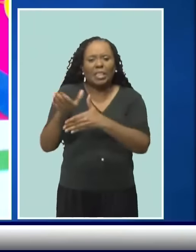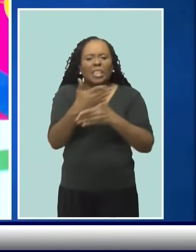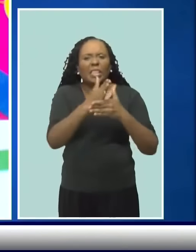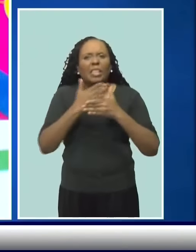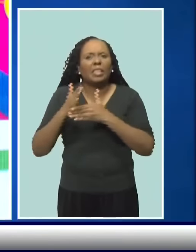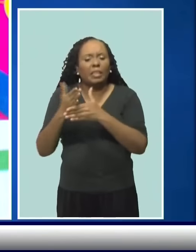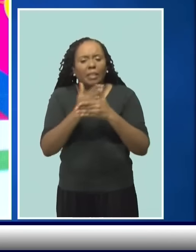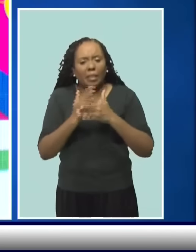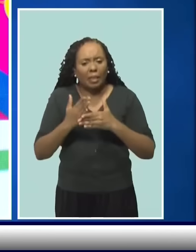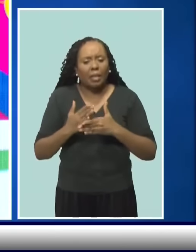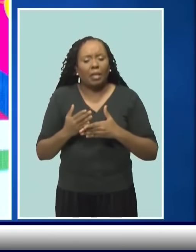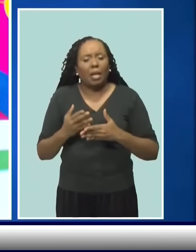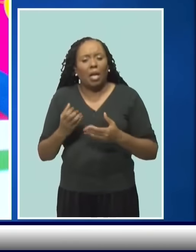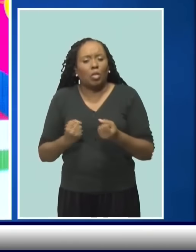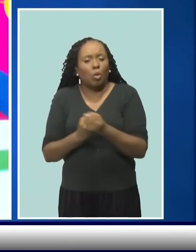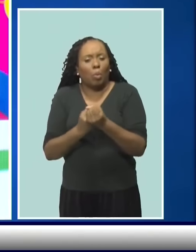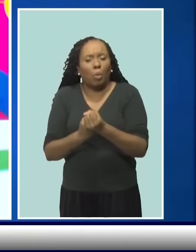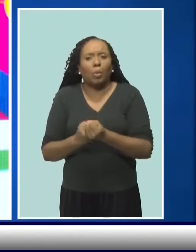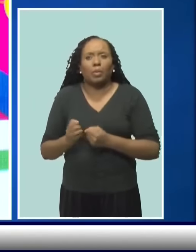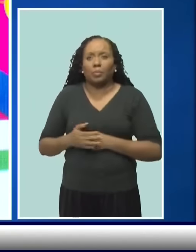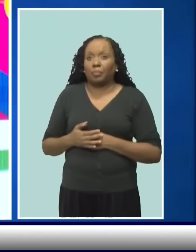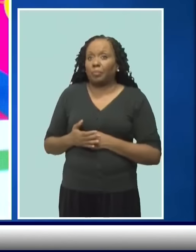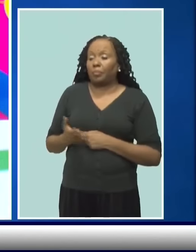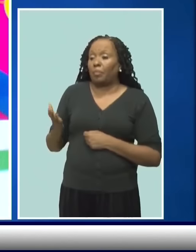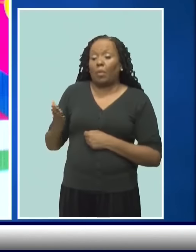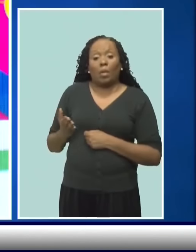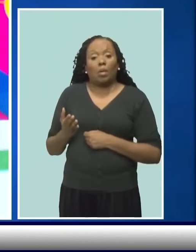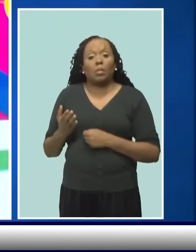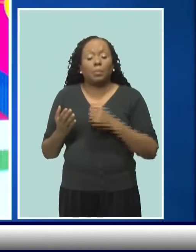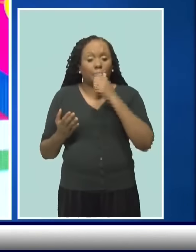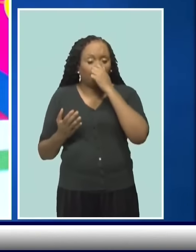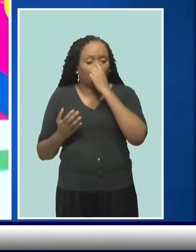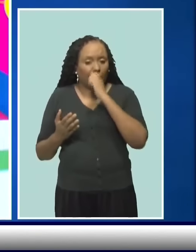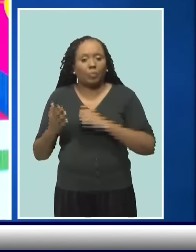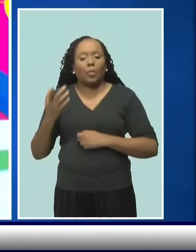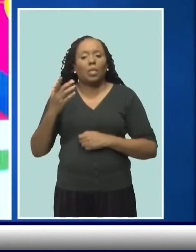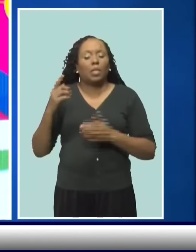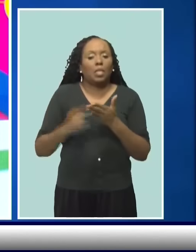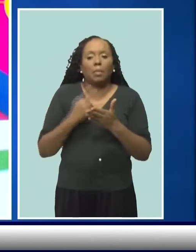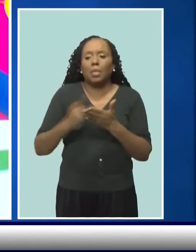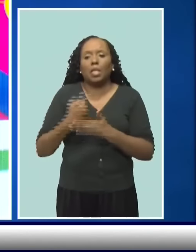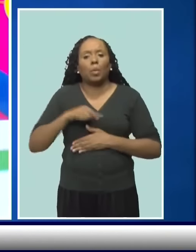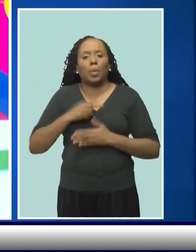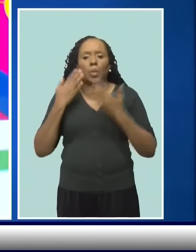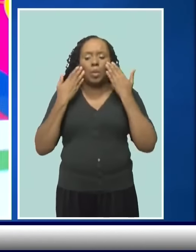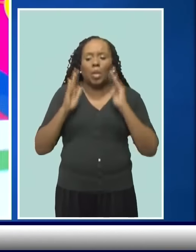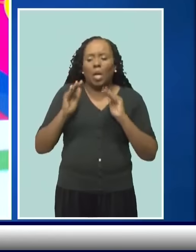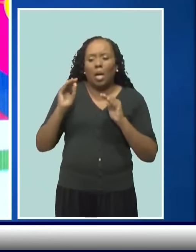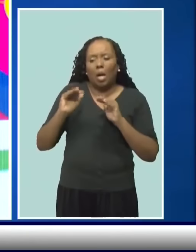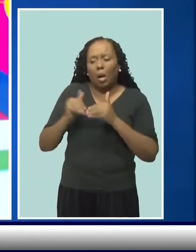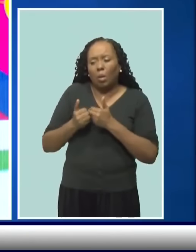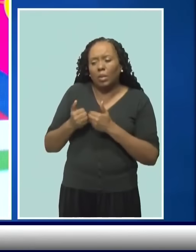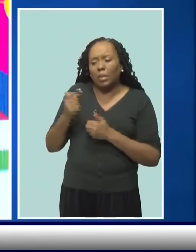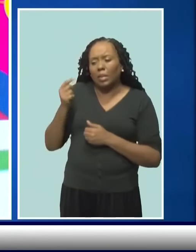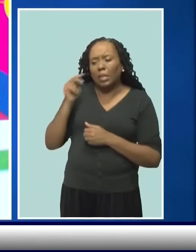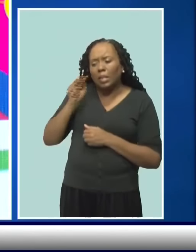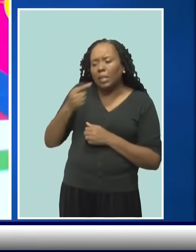the systems for measurement are simply not there. In my own country, we are continuing to grapple with the